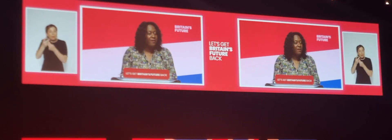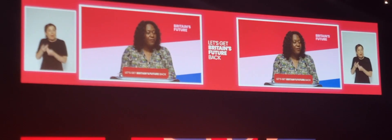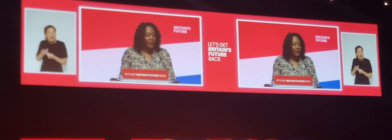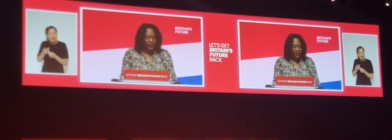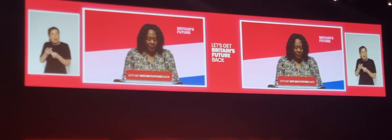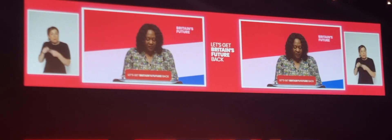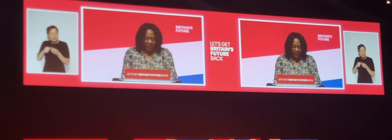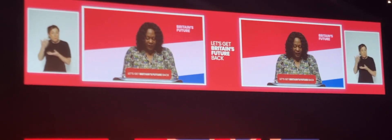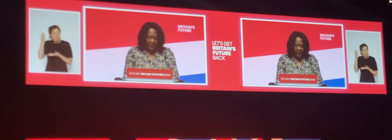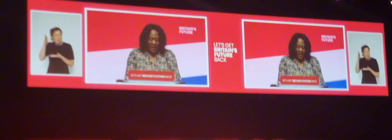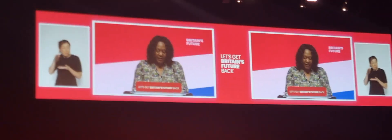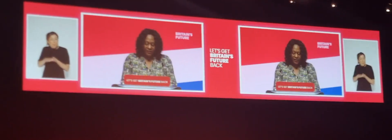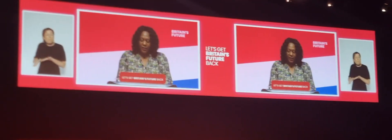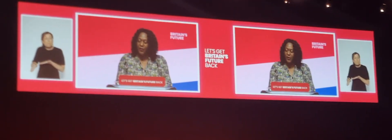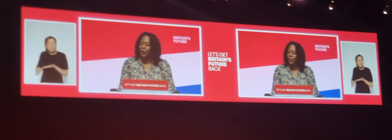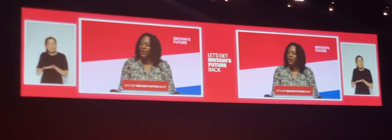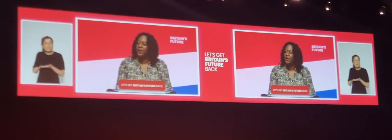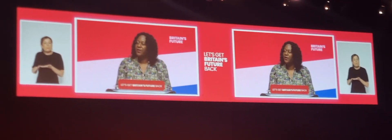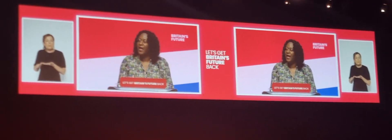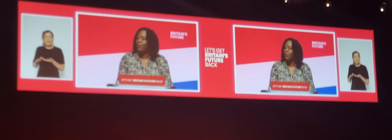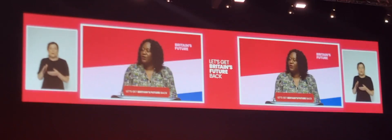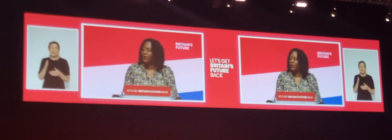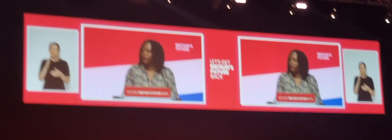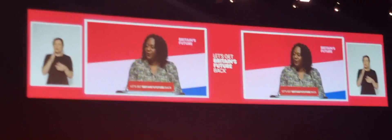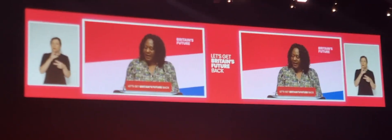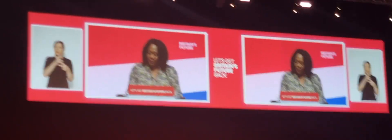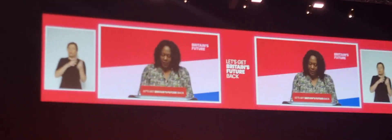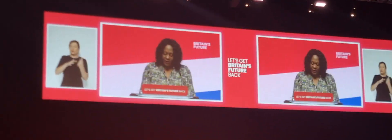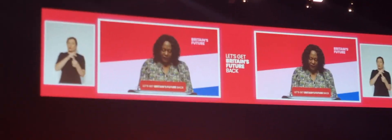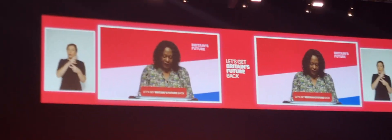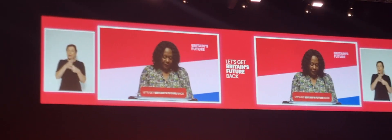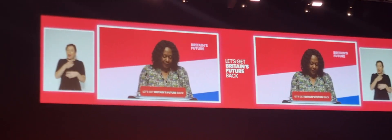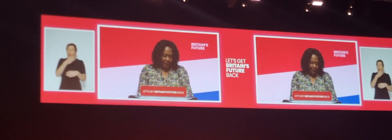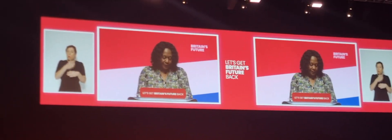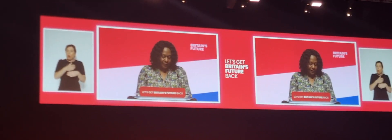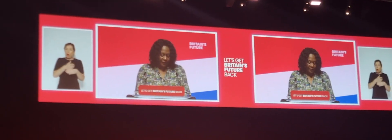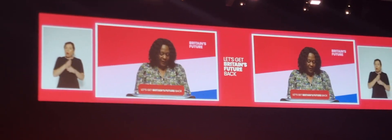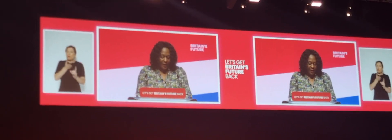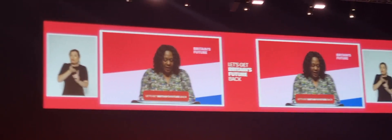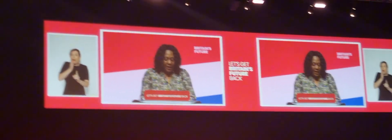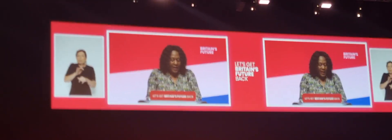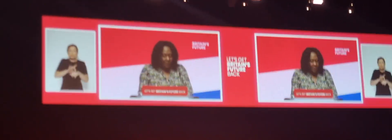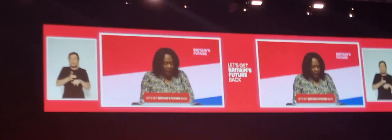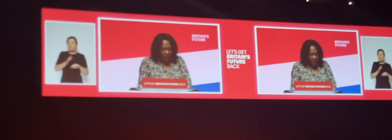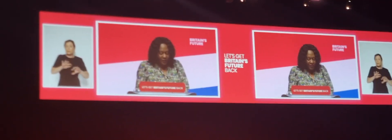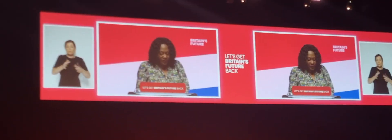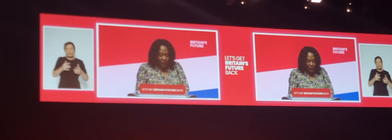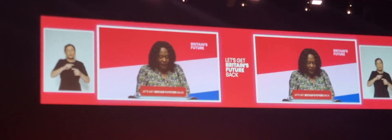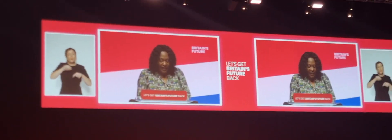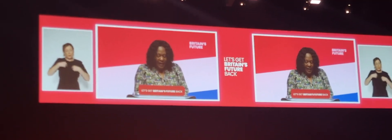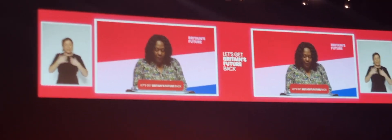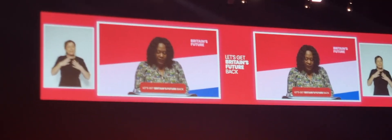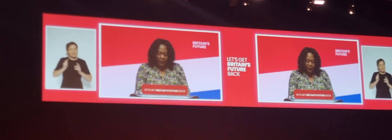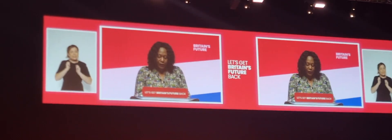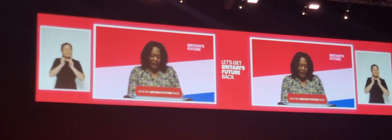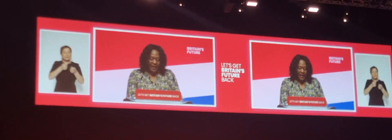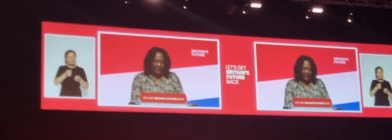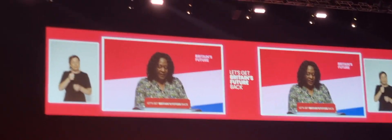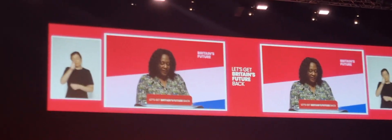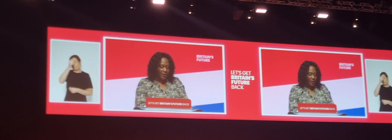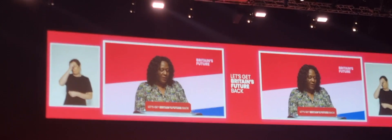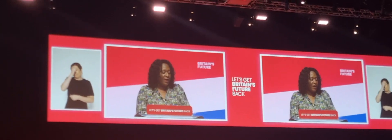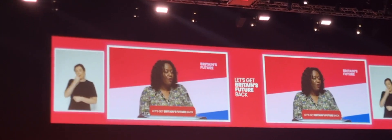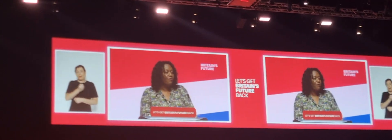It's time for us to professionalise the work that our social care workers do. A Labour government will take our social